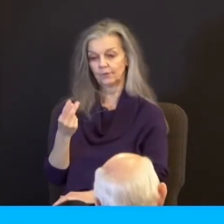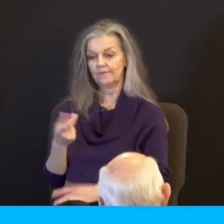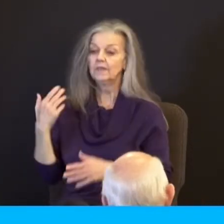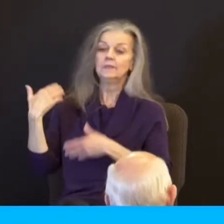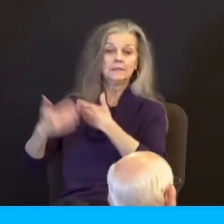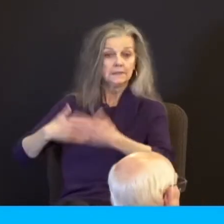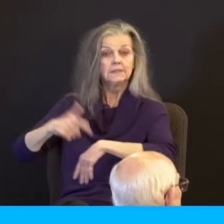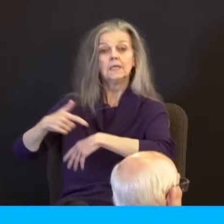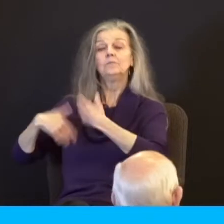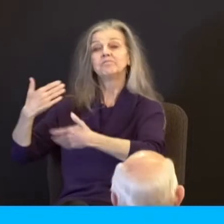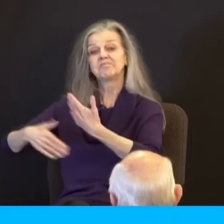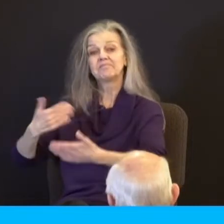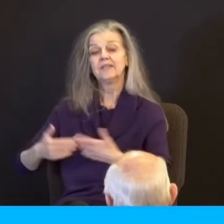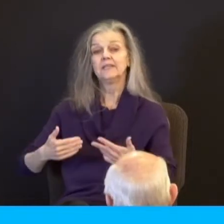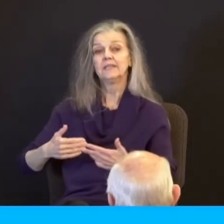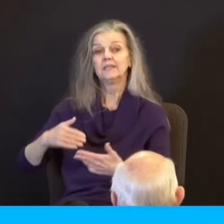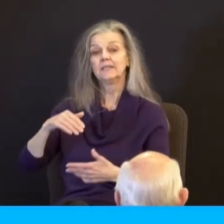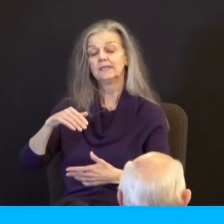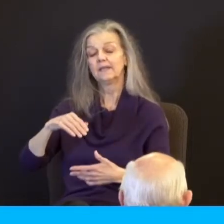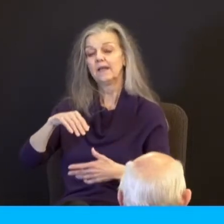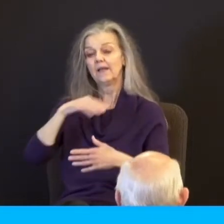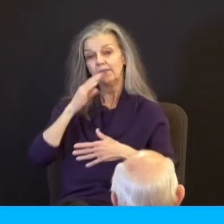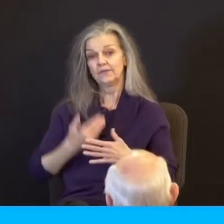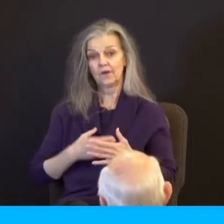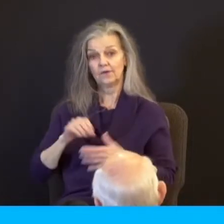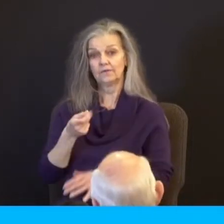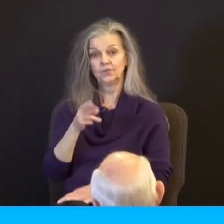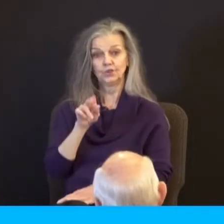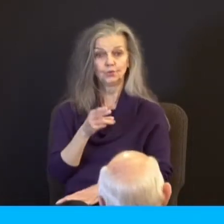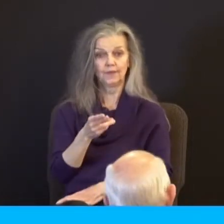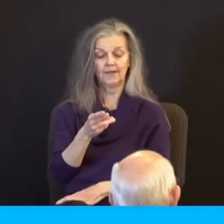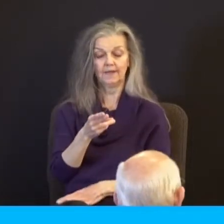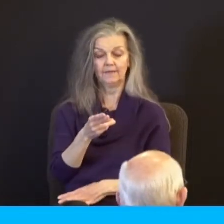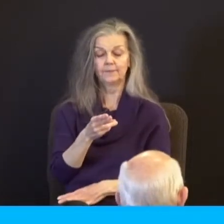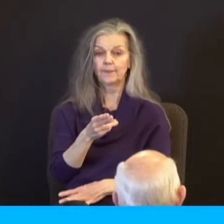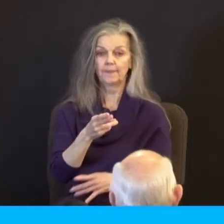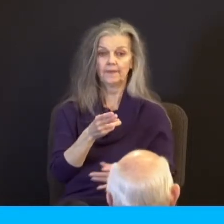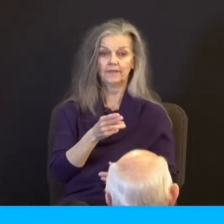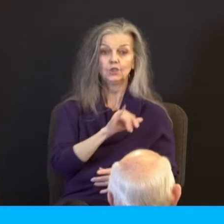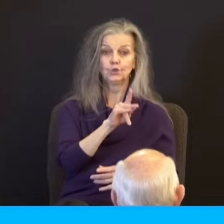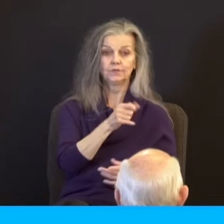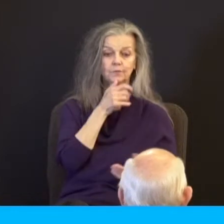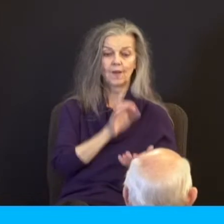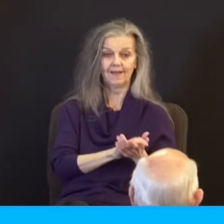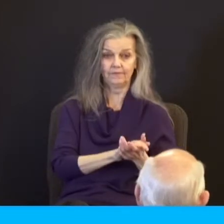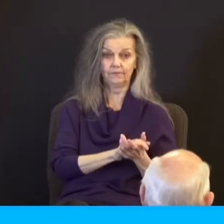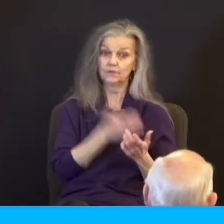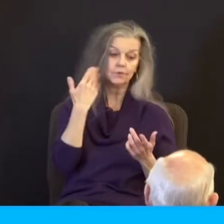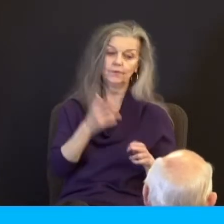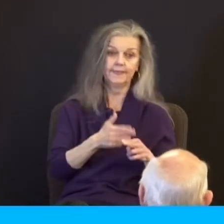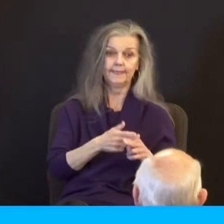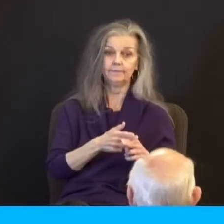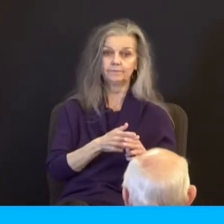time, the daughter of Shua, Judah's wife, never learned her name. It's almost like she's irrelevant. No offense, but in this